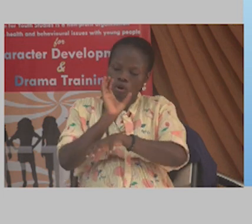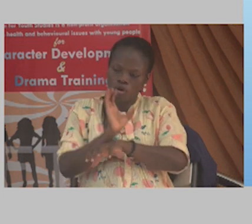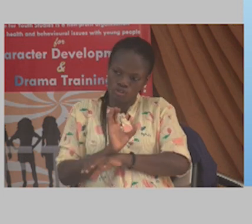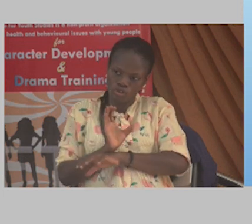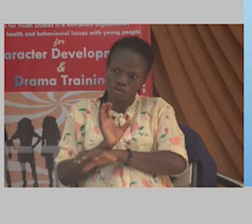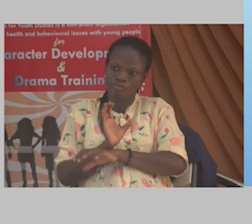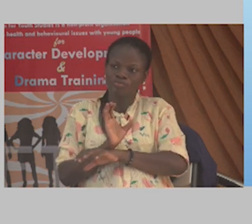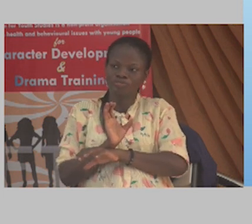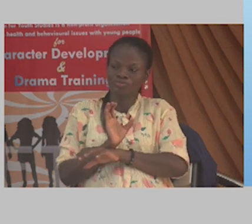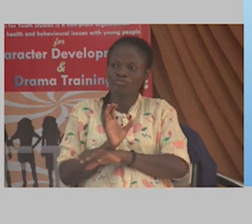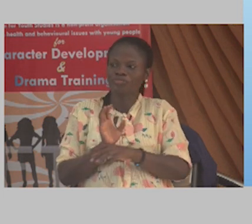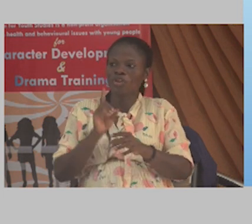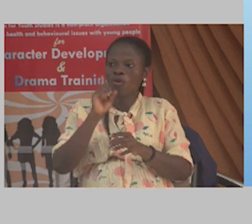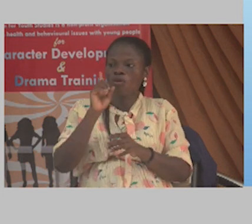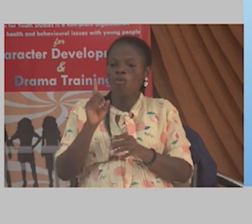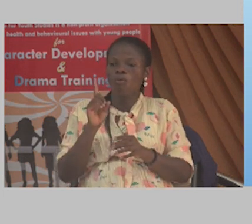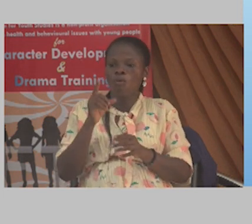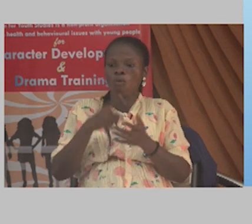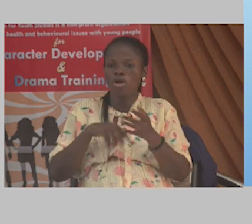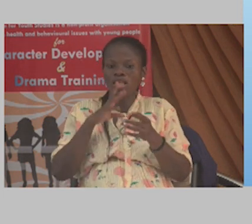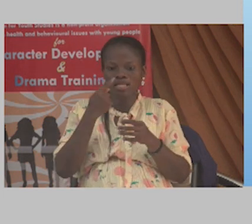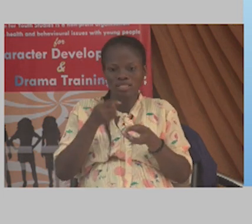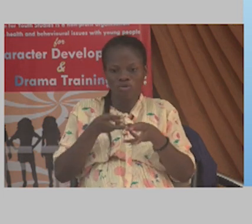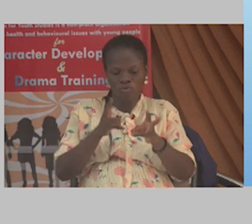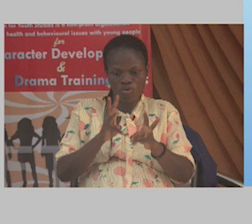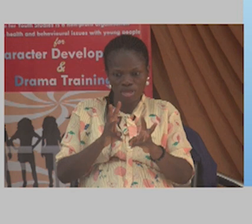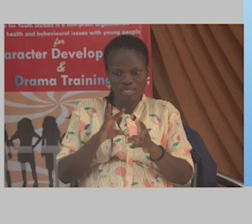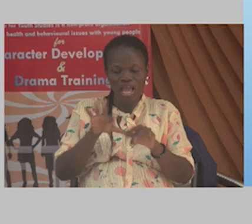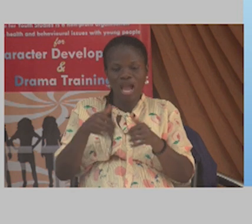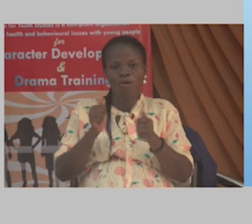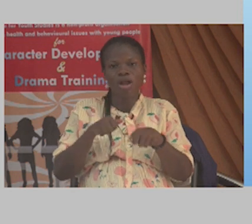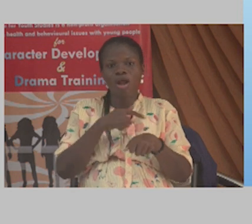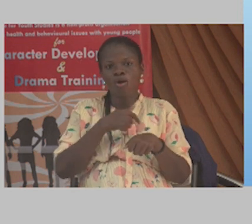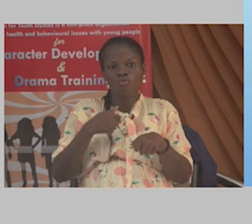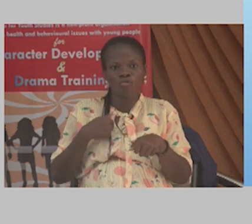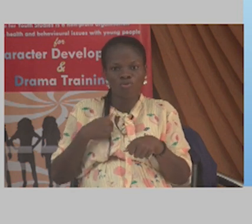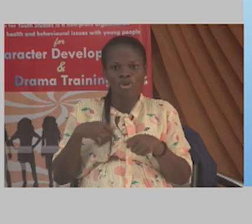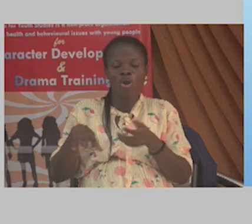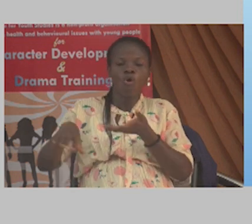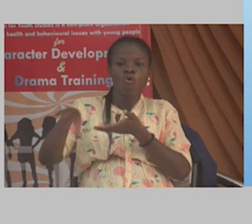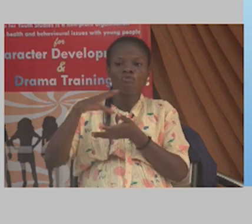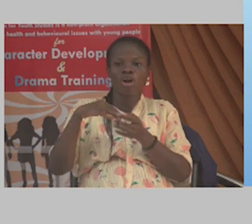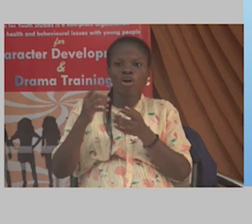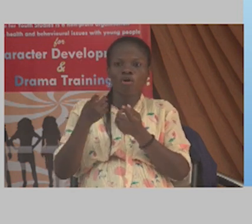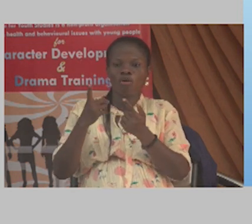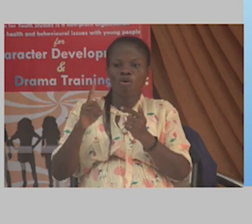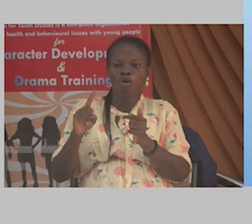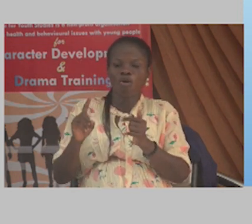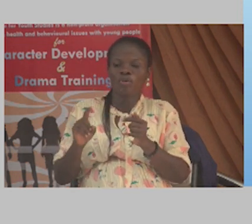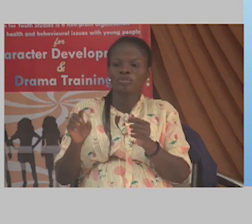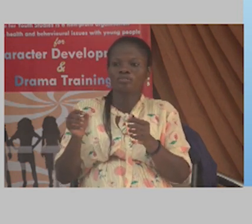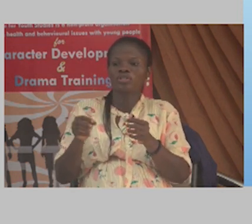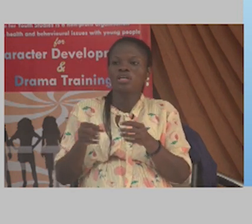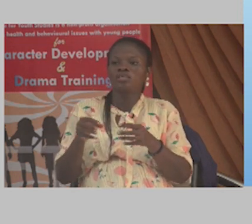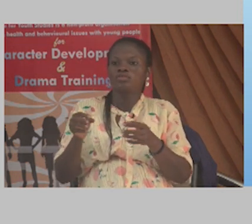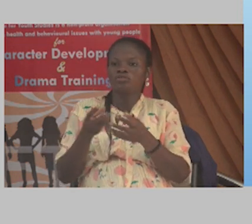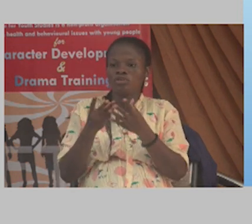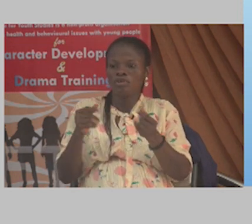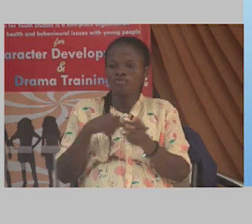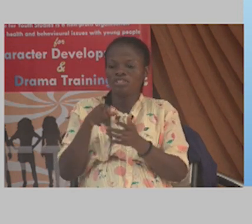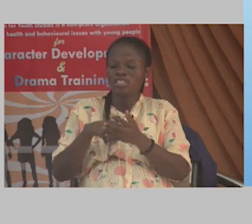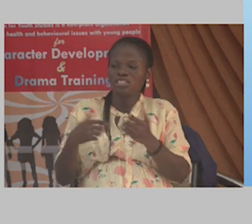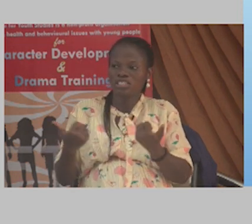And so what are the ways, how can we overcome these challenges as